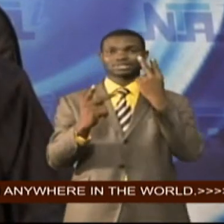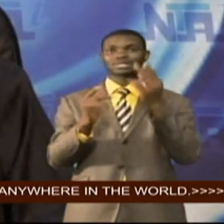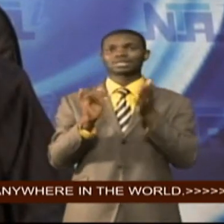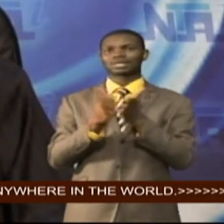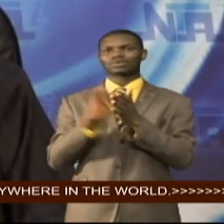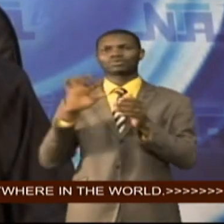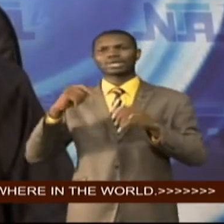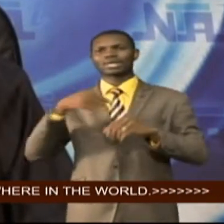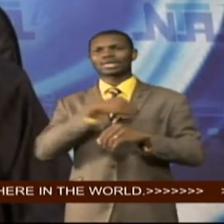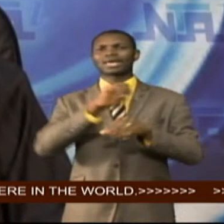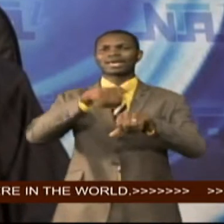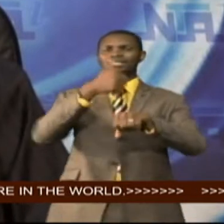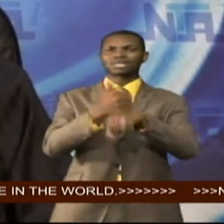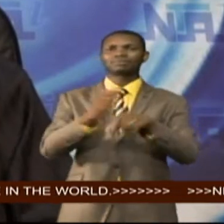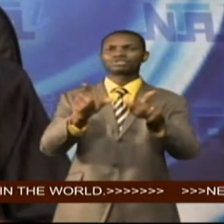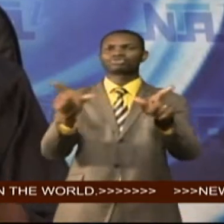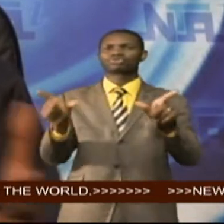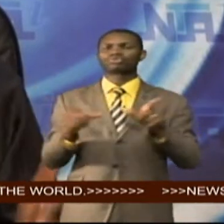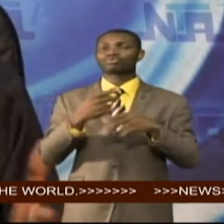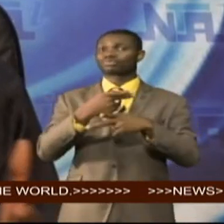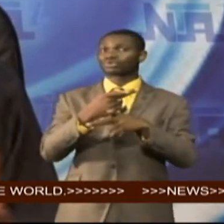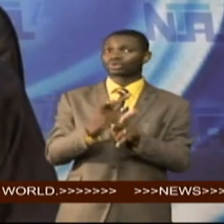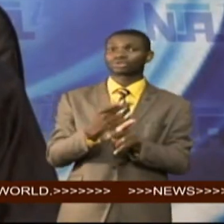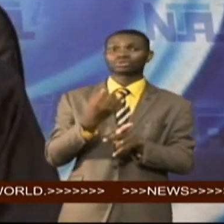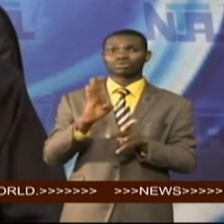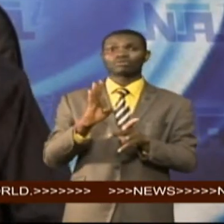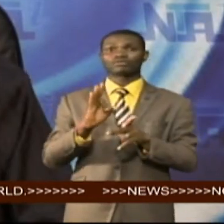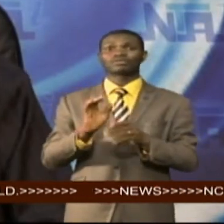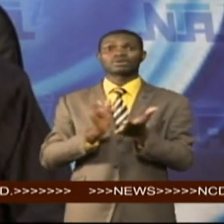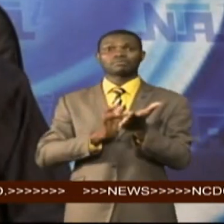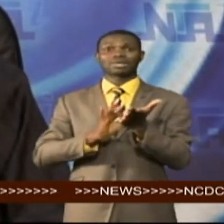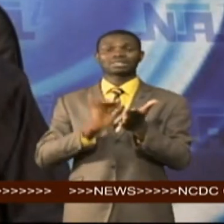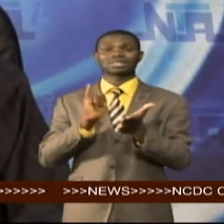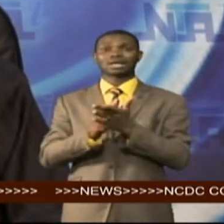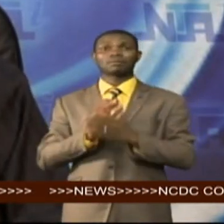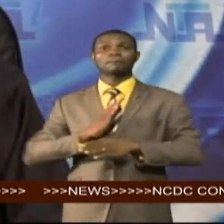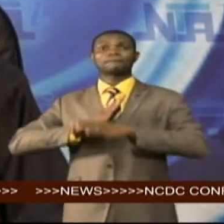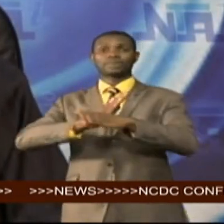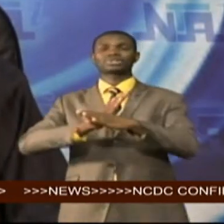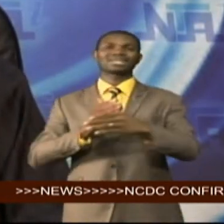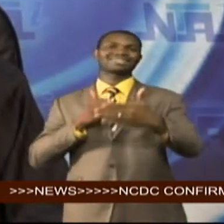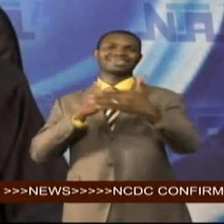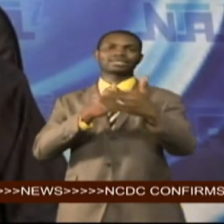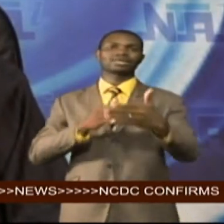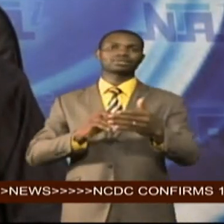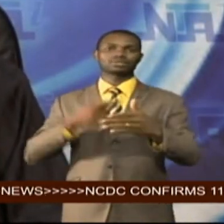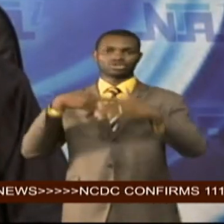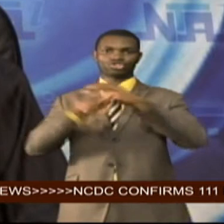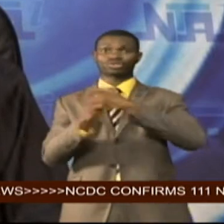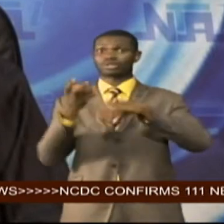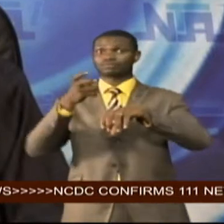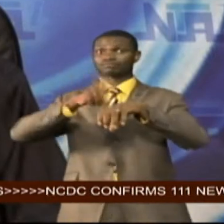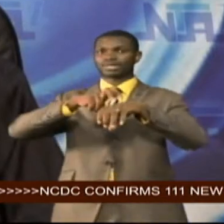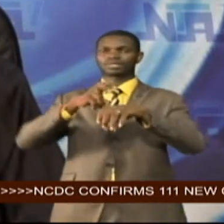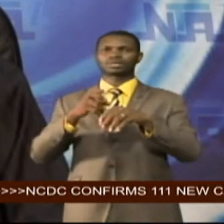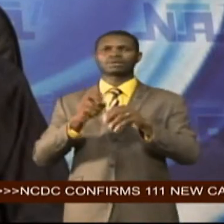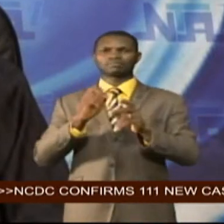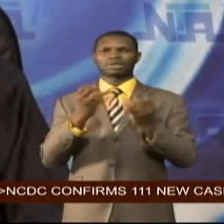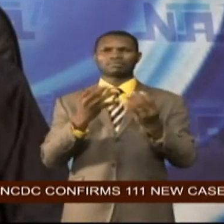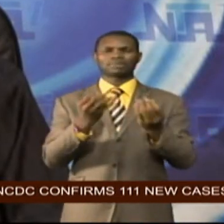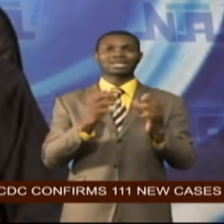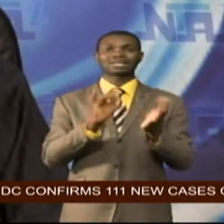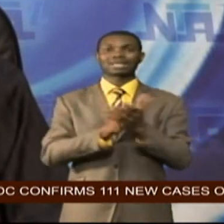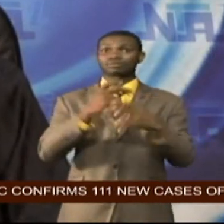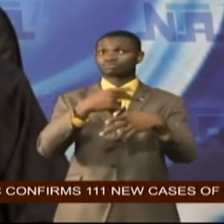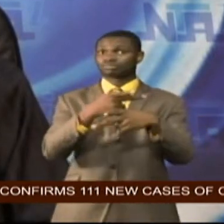place this local production, because the big farmers are not very interested in producing these products, since they are just for